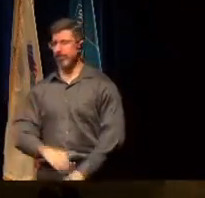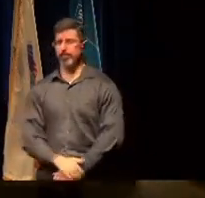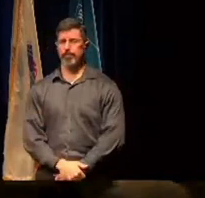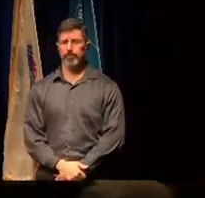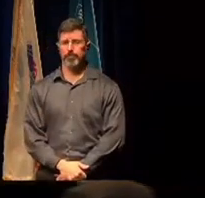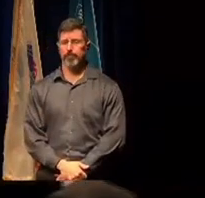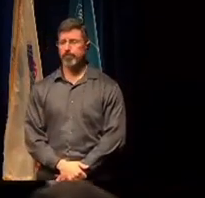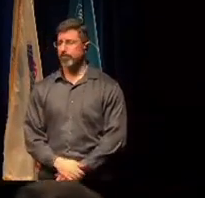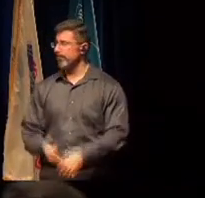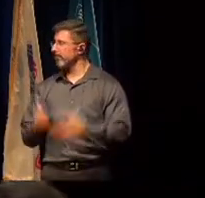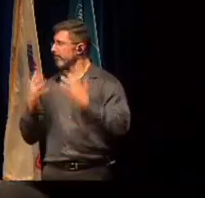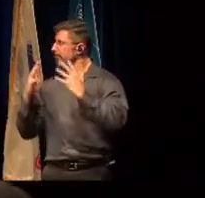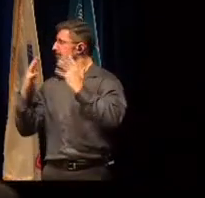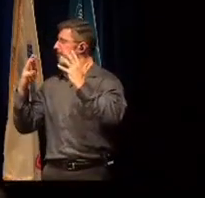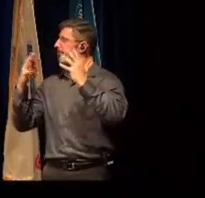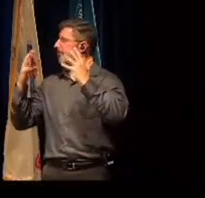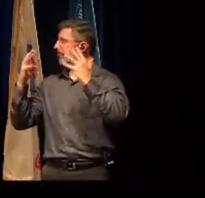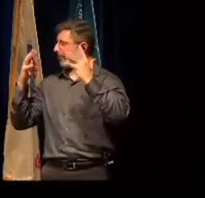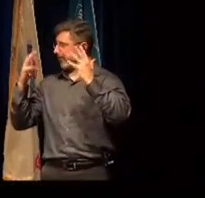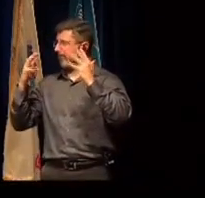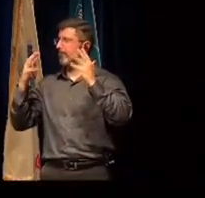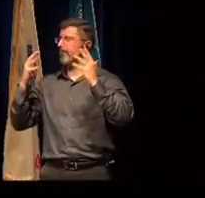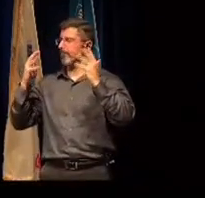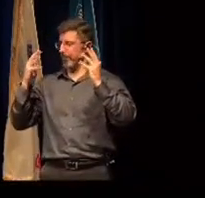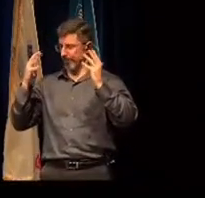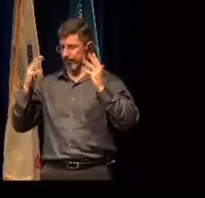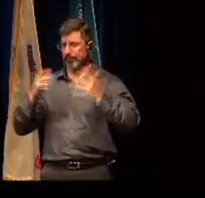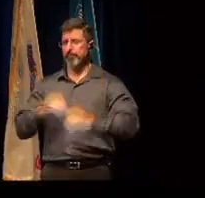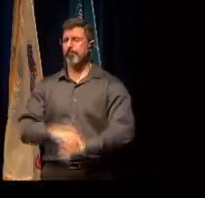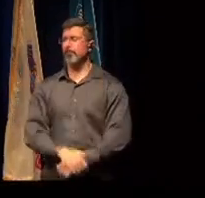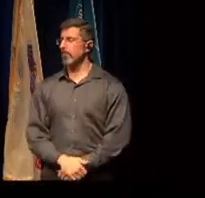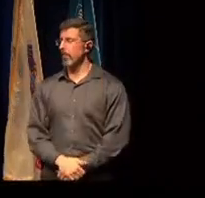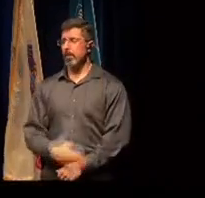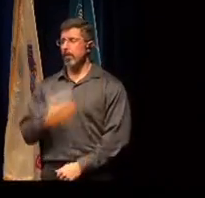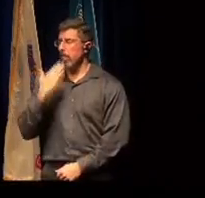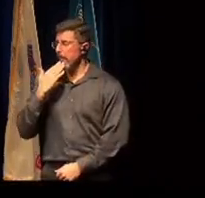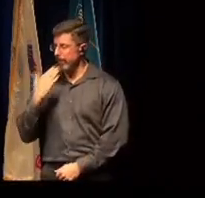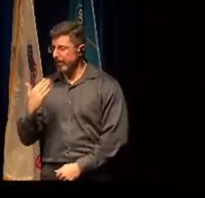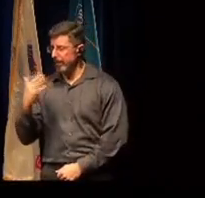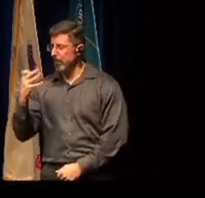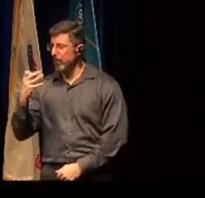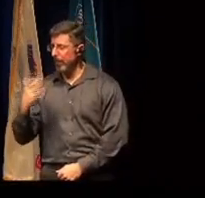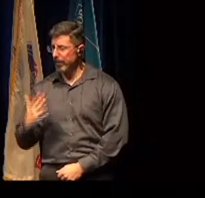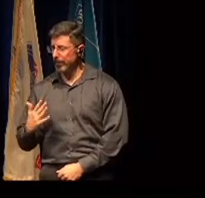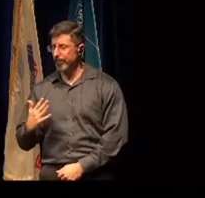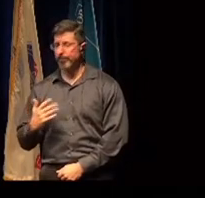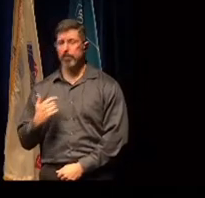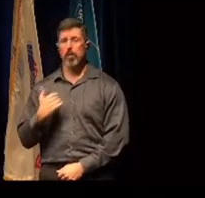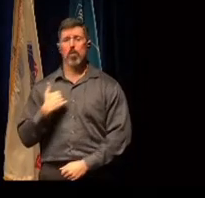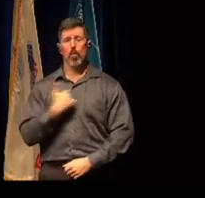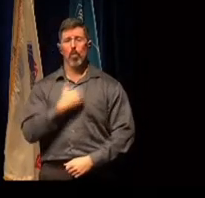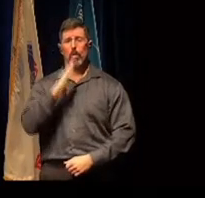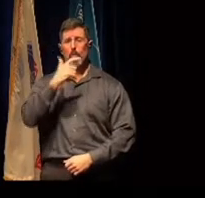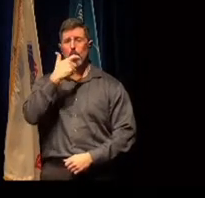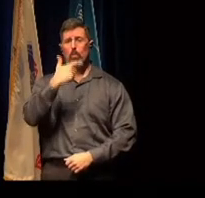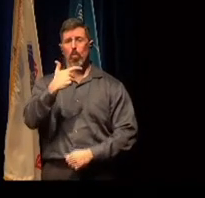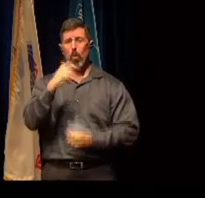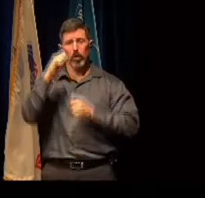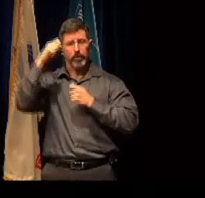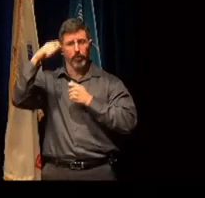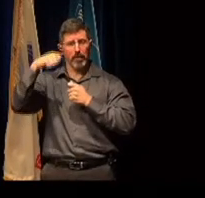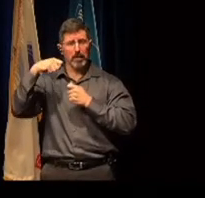Thank you, Pastor. We're going to watch a video that